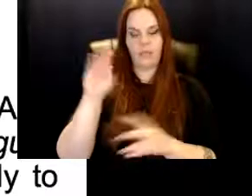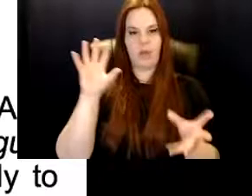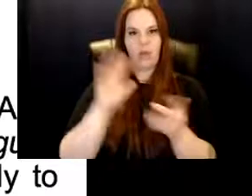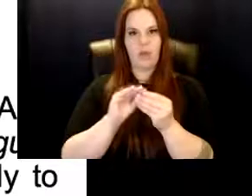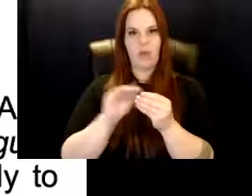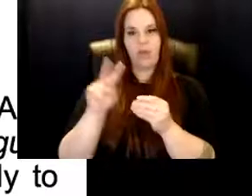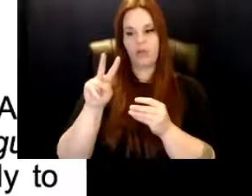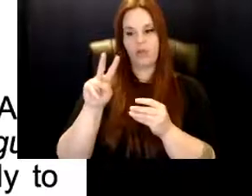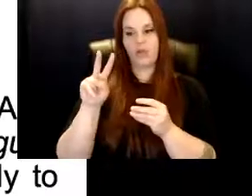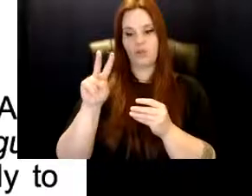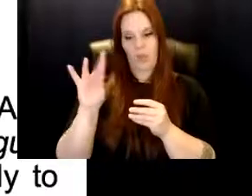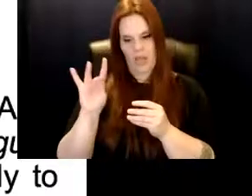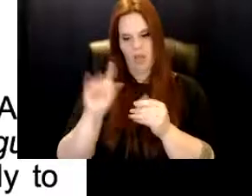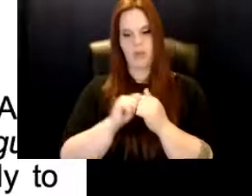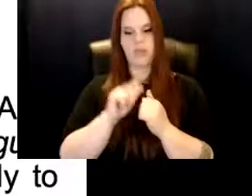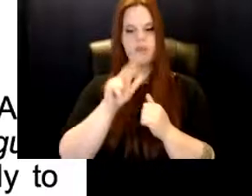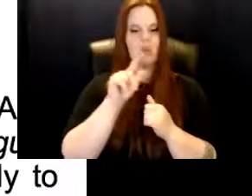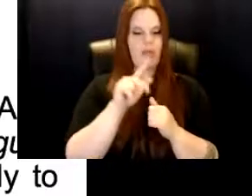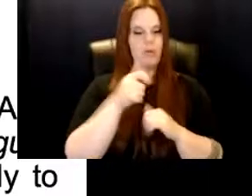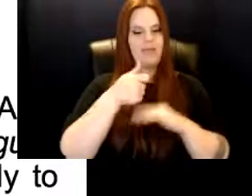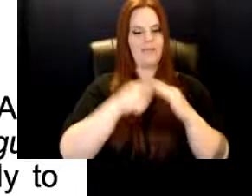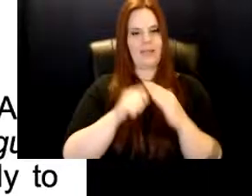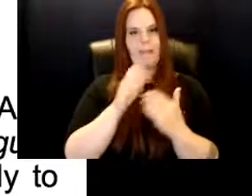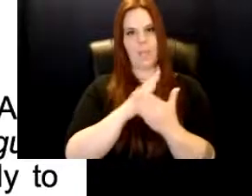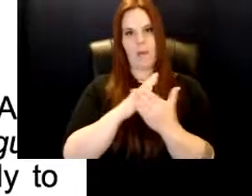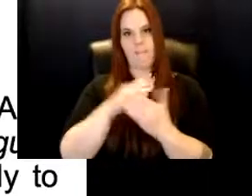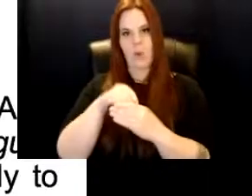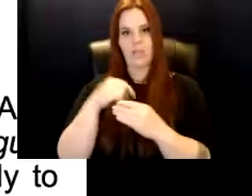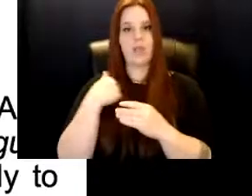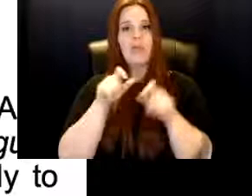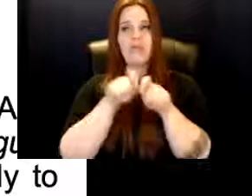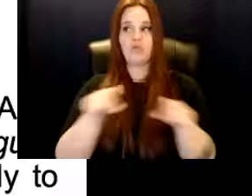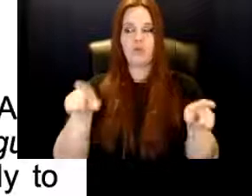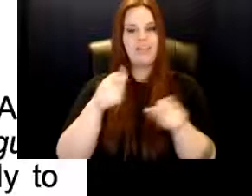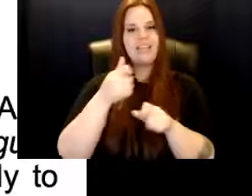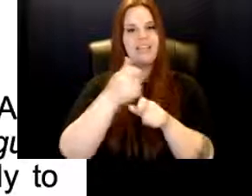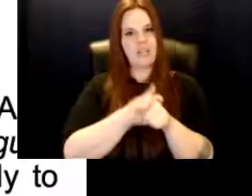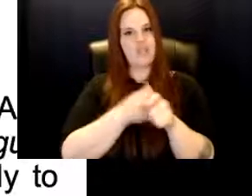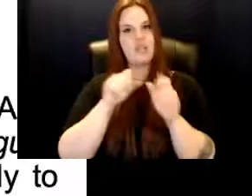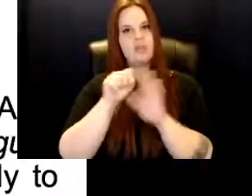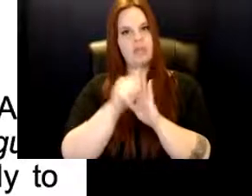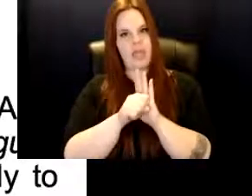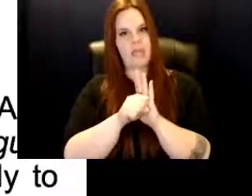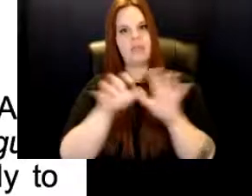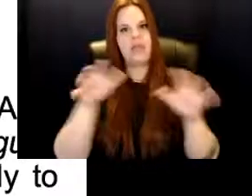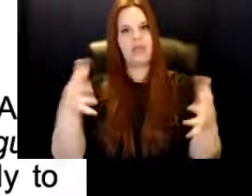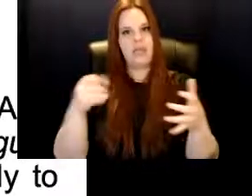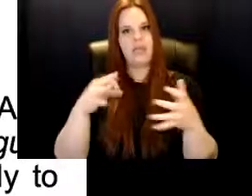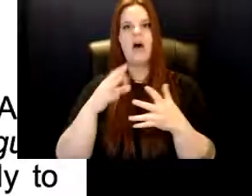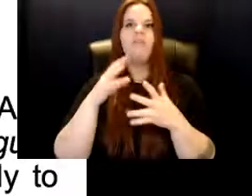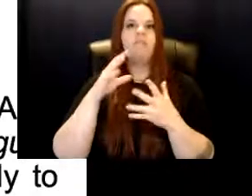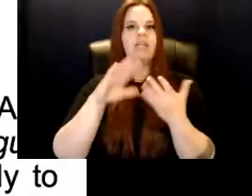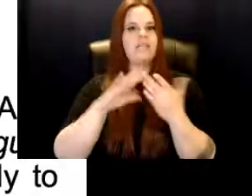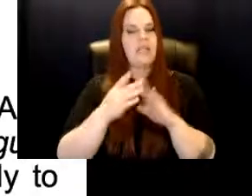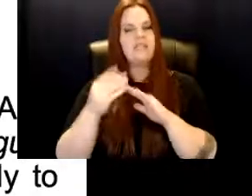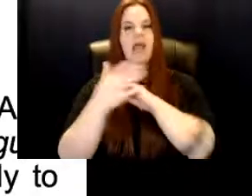23 subcomponents that we actually distributed through each of the state's leagues of cities and associations of counties, as well